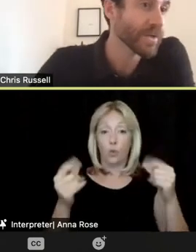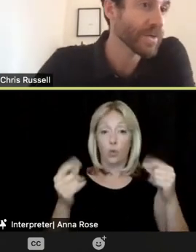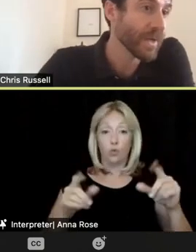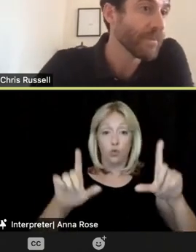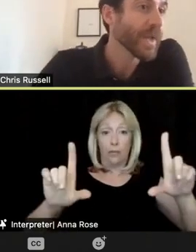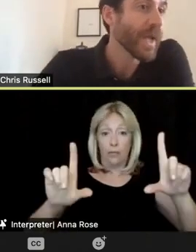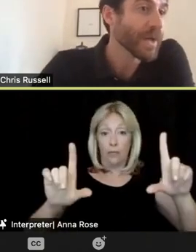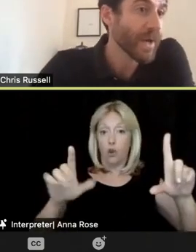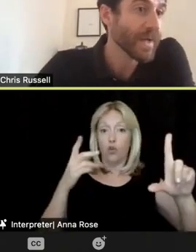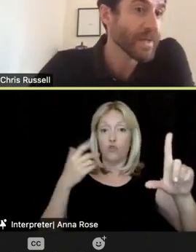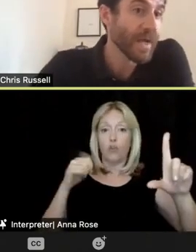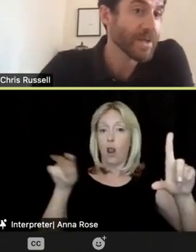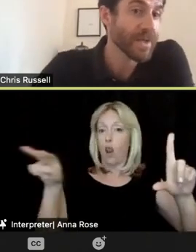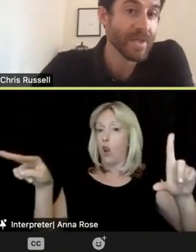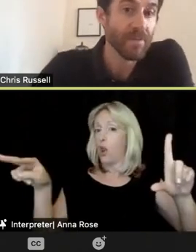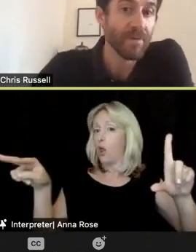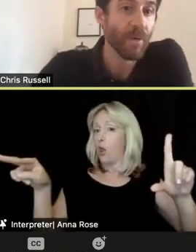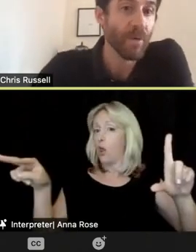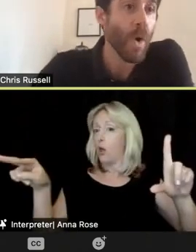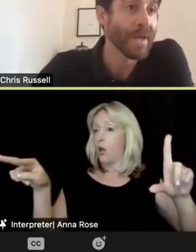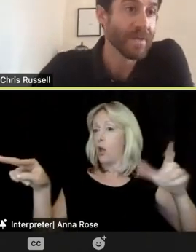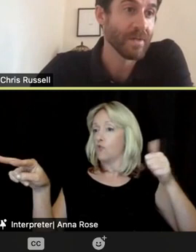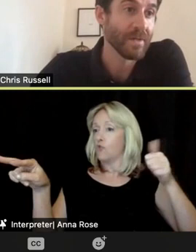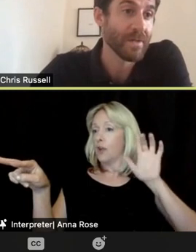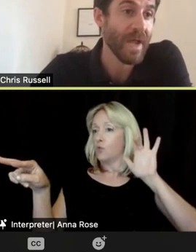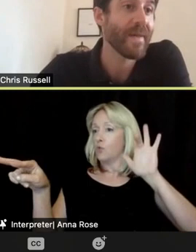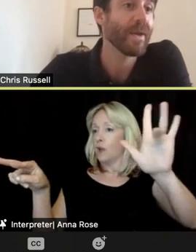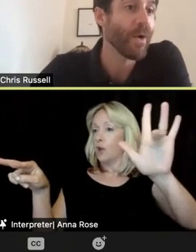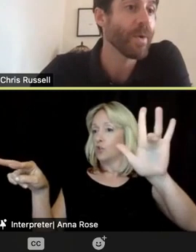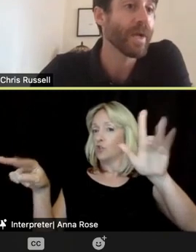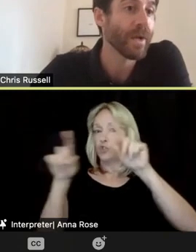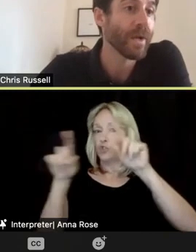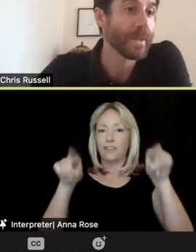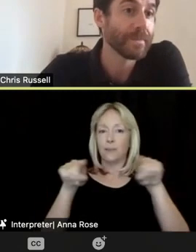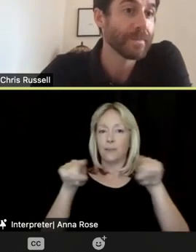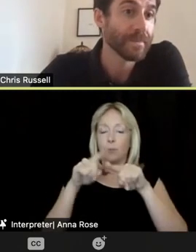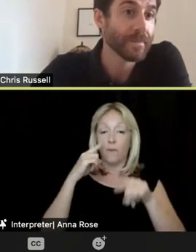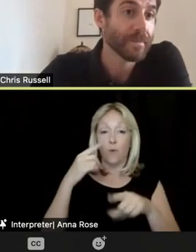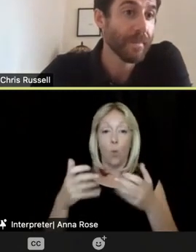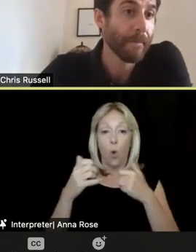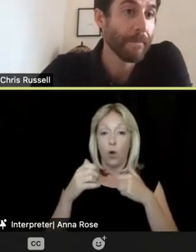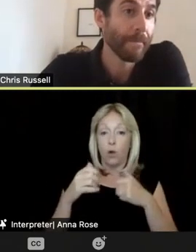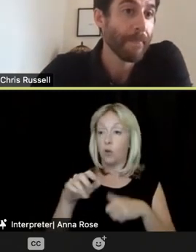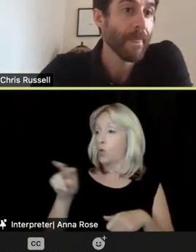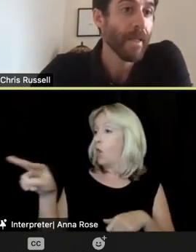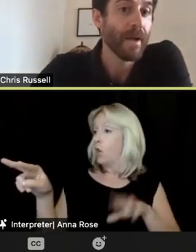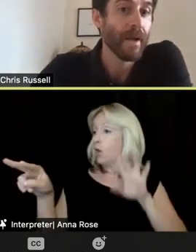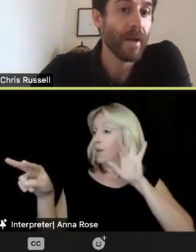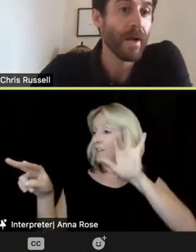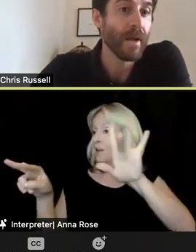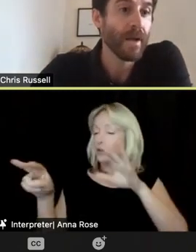left of your screen and try to touch the symbol for want. I bet nobody can do it.